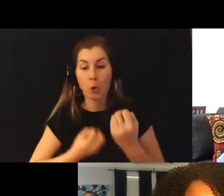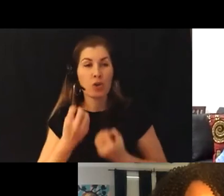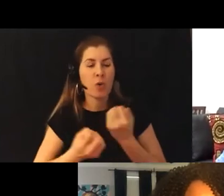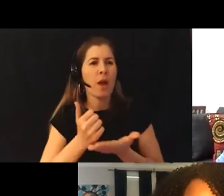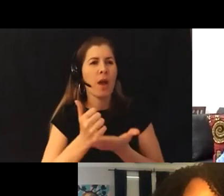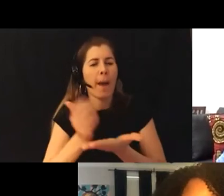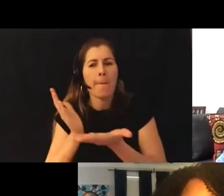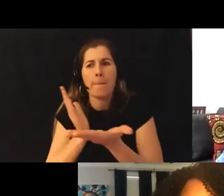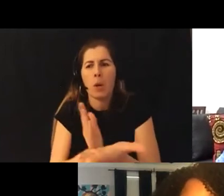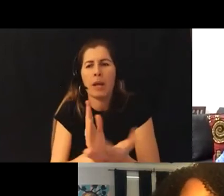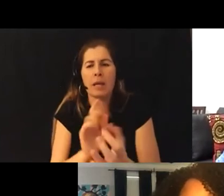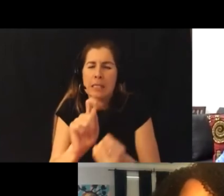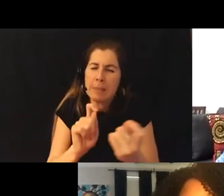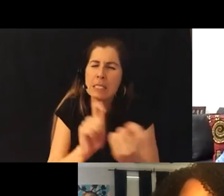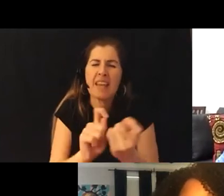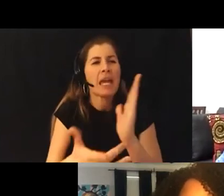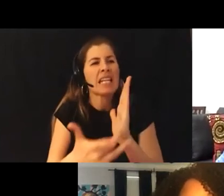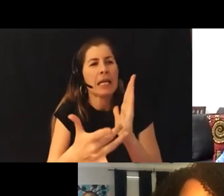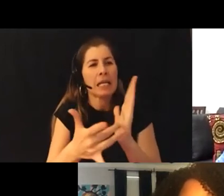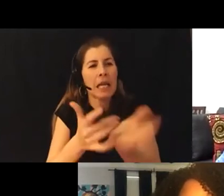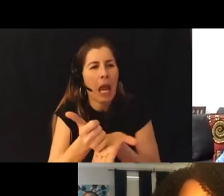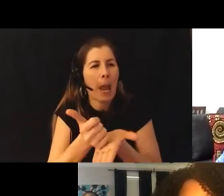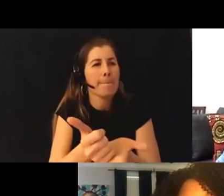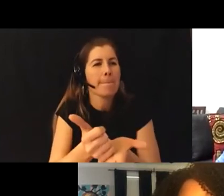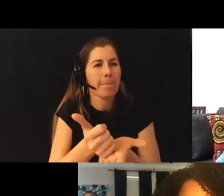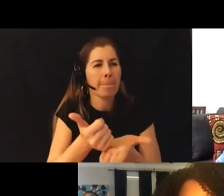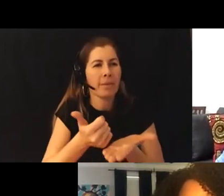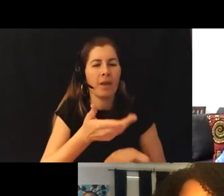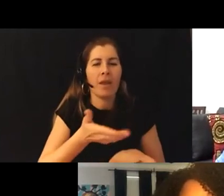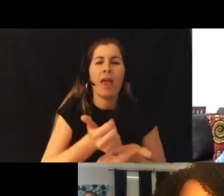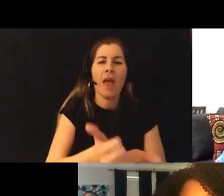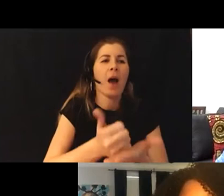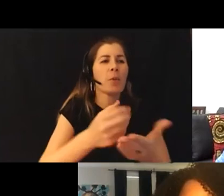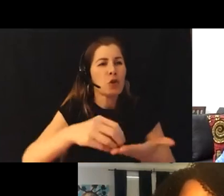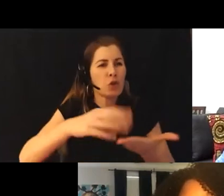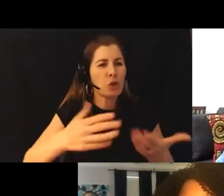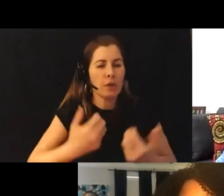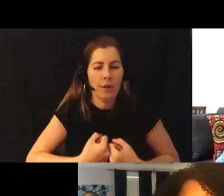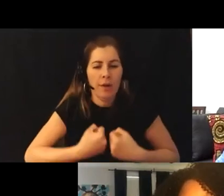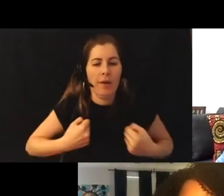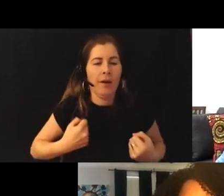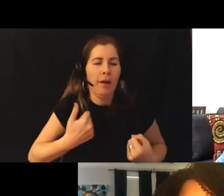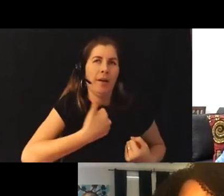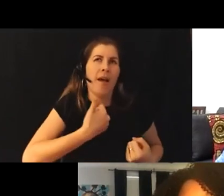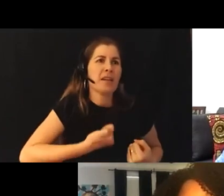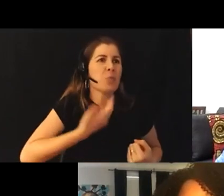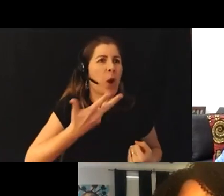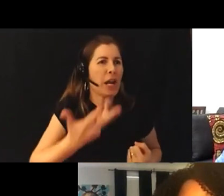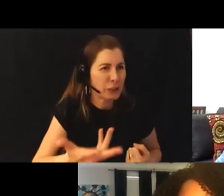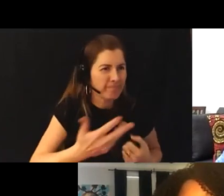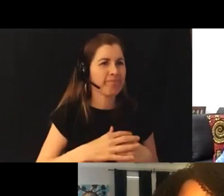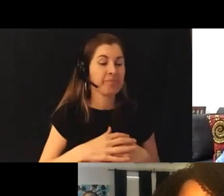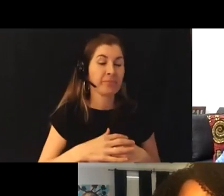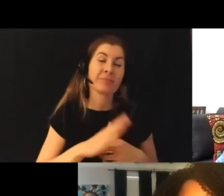specific technique and a way for them to showcase their self-expression, I think is one. I mean, there's so many. And I